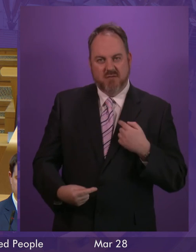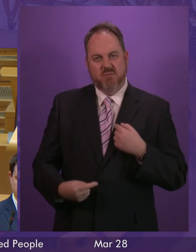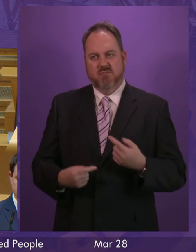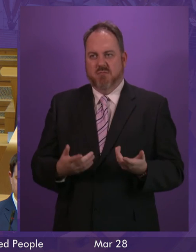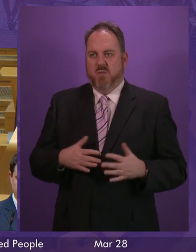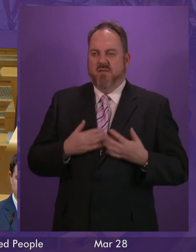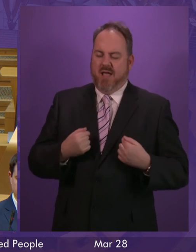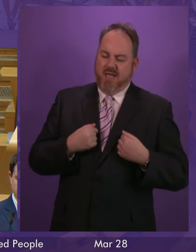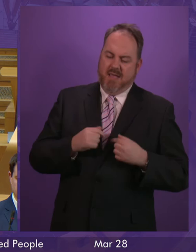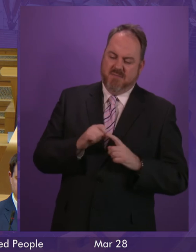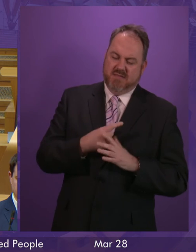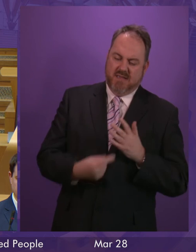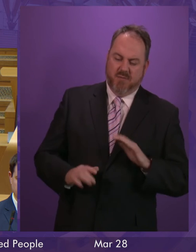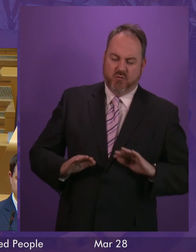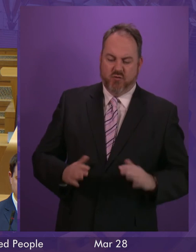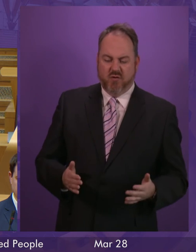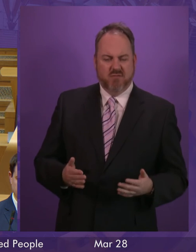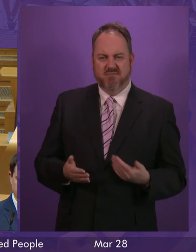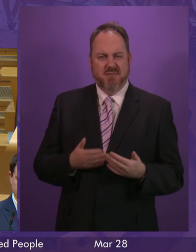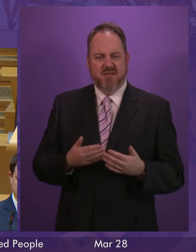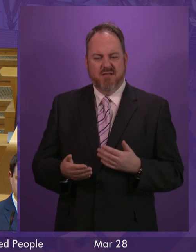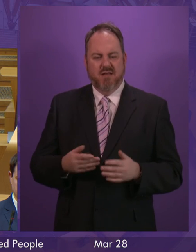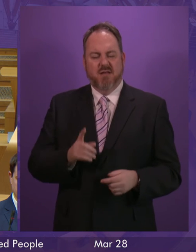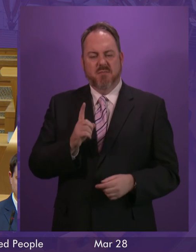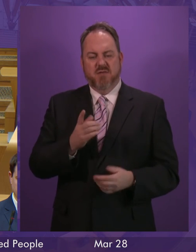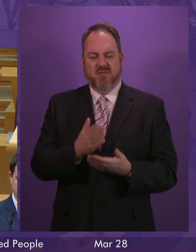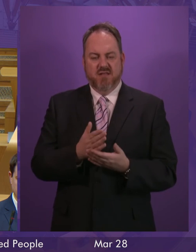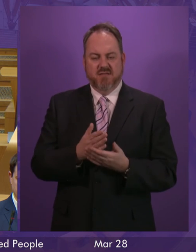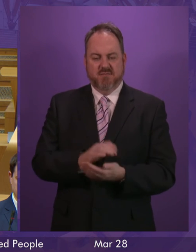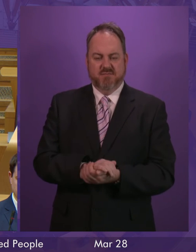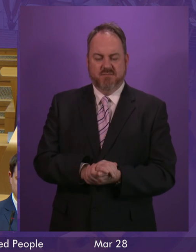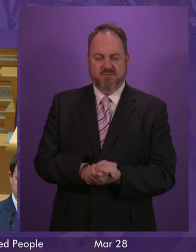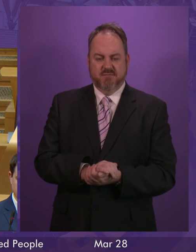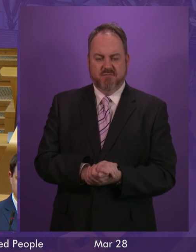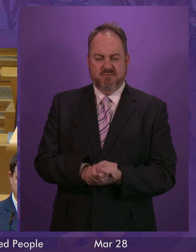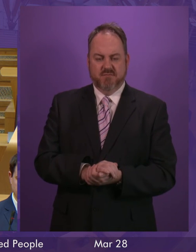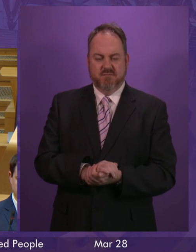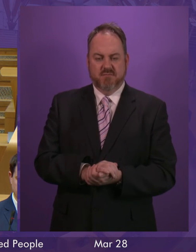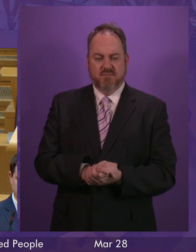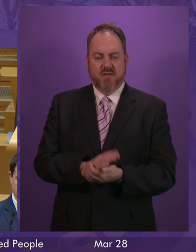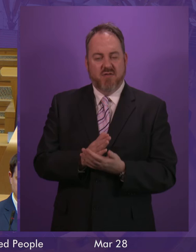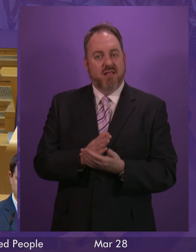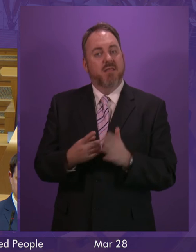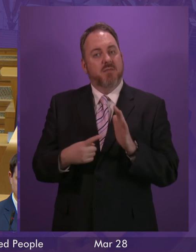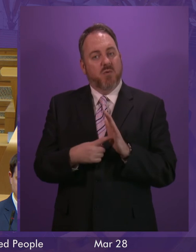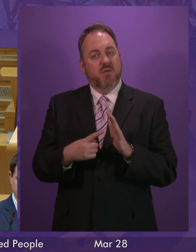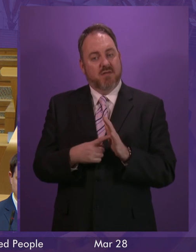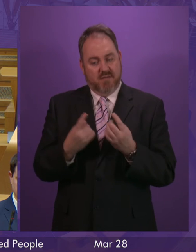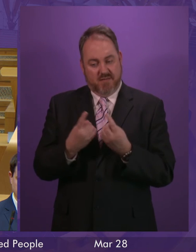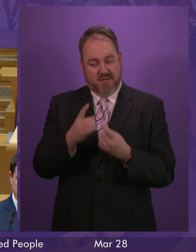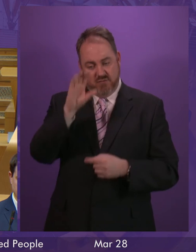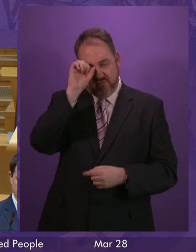disabilities, or those are disabilities of those who are members of our family. I think what's really important is that we